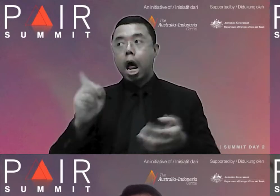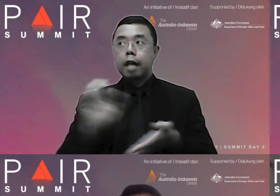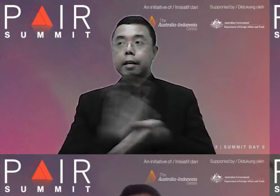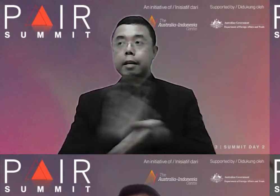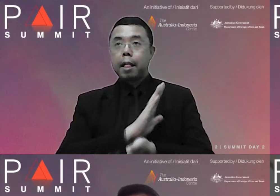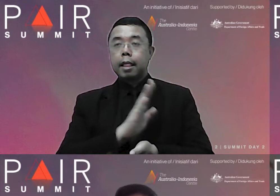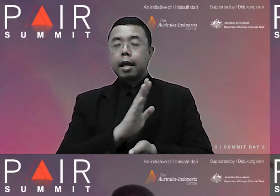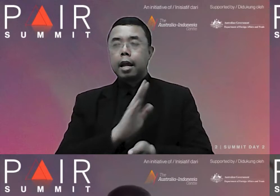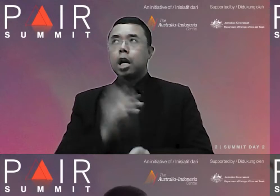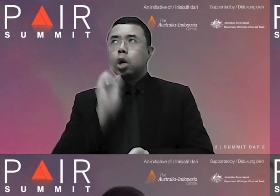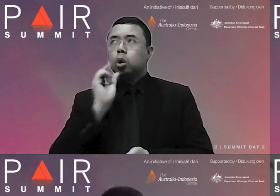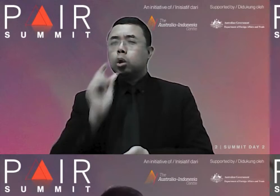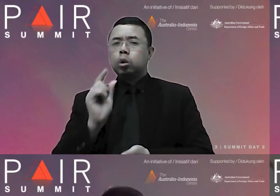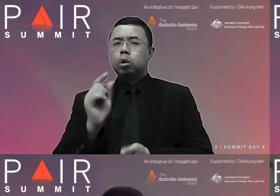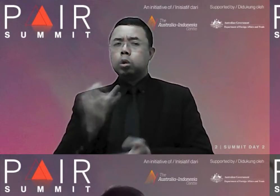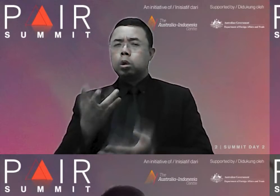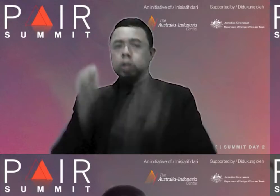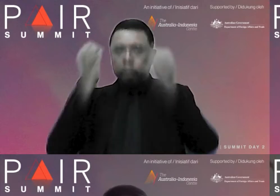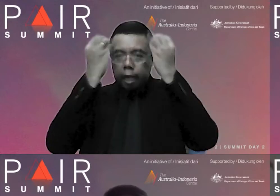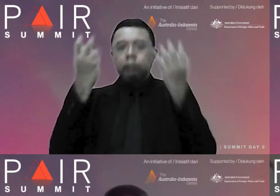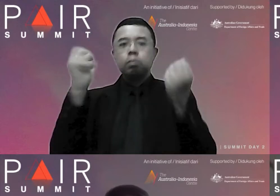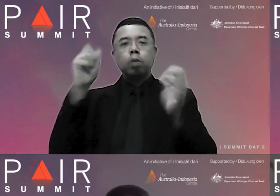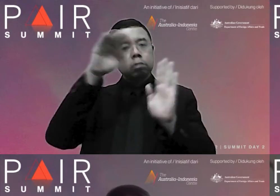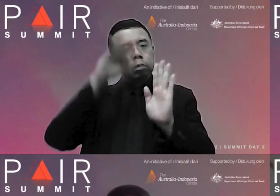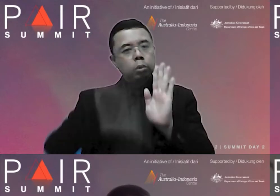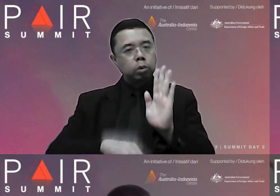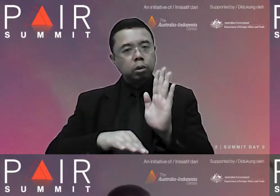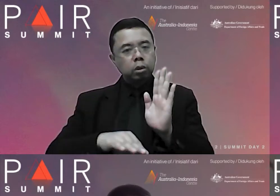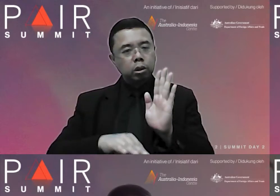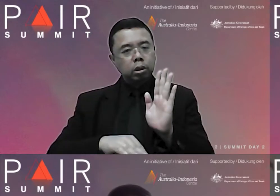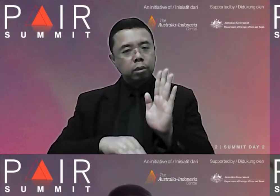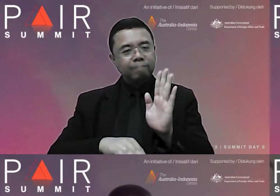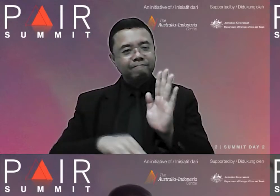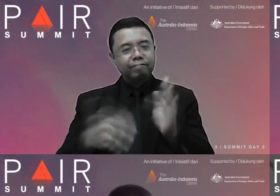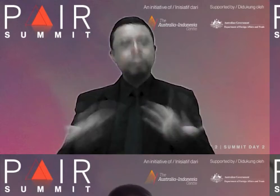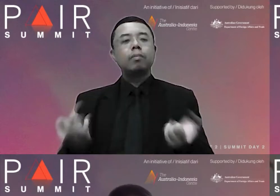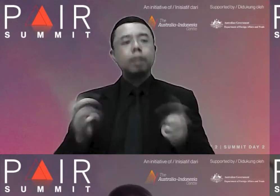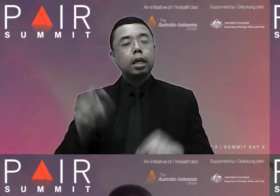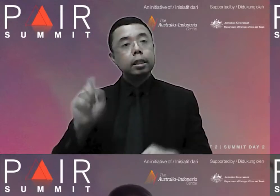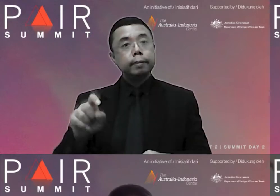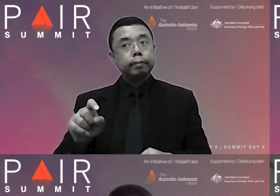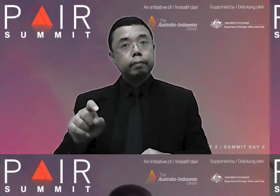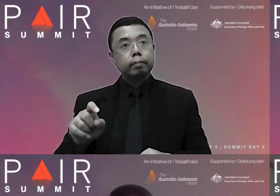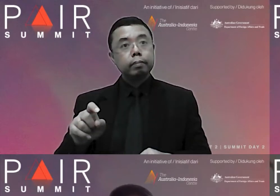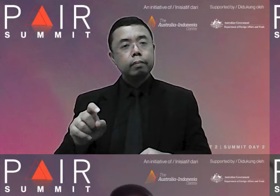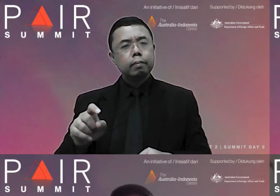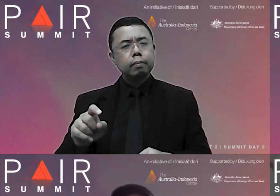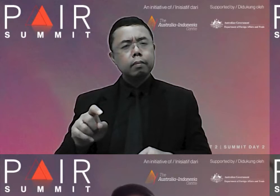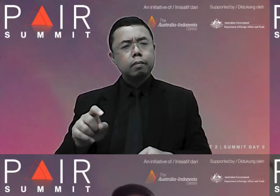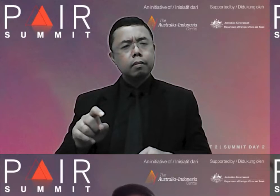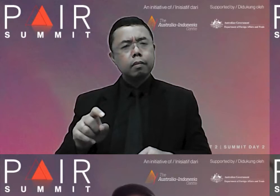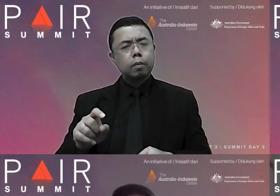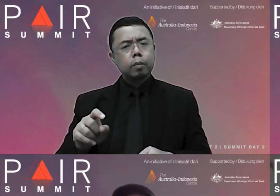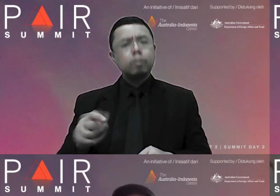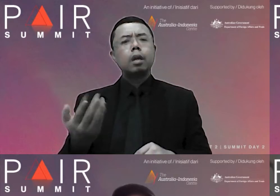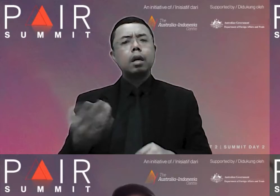a very it's kind of very you need to be consistent. I mean, the hospital management need to